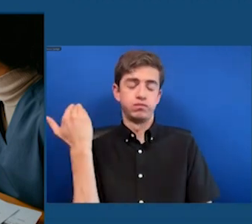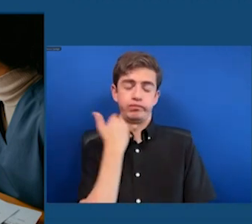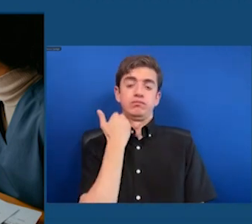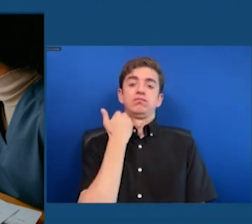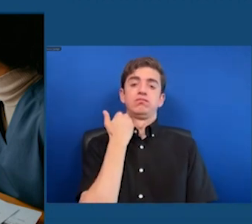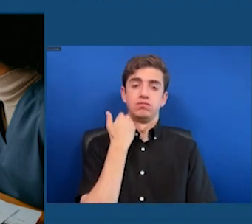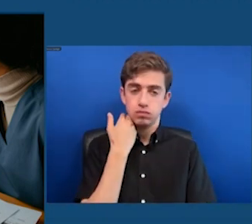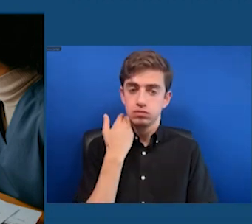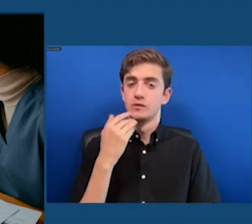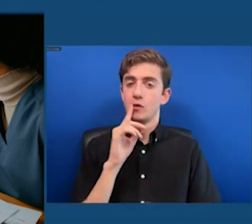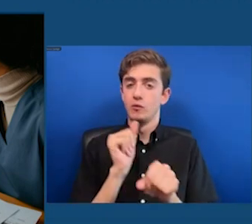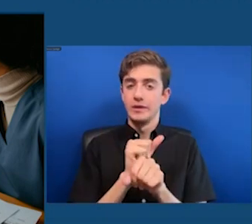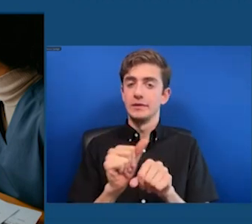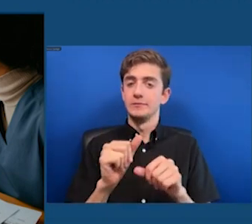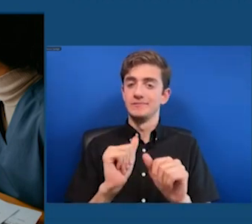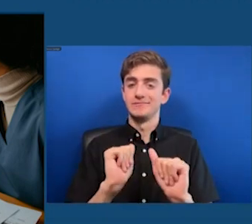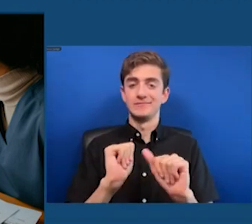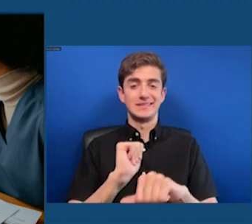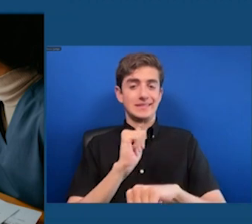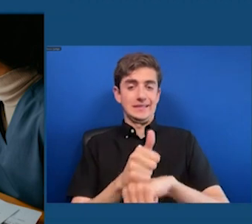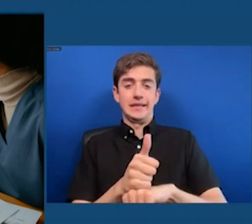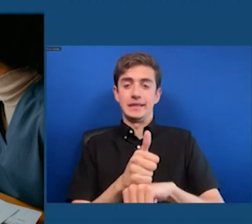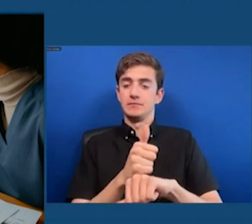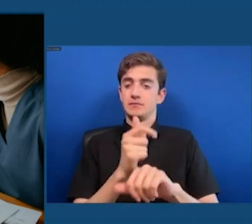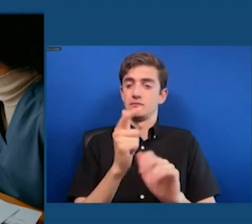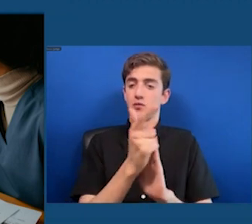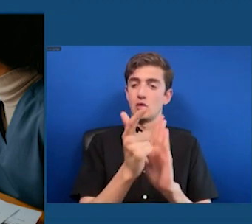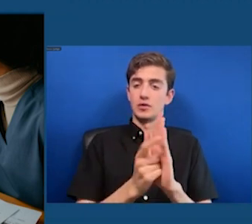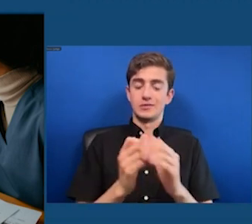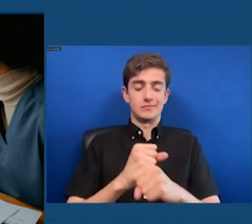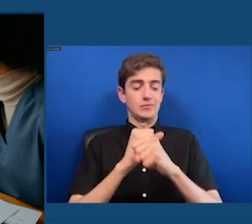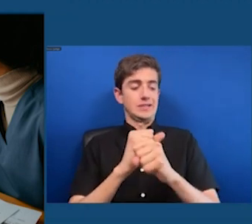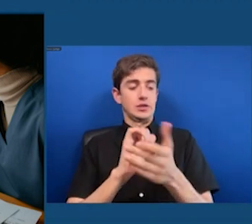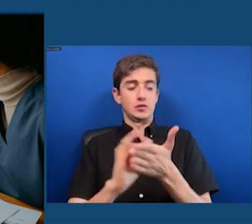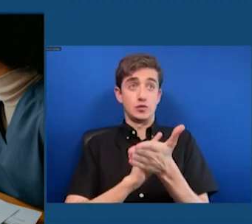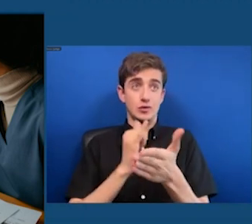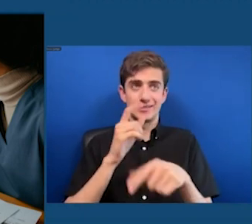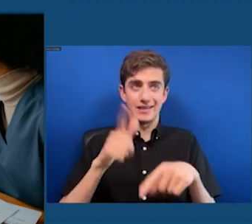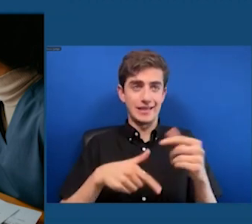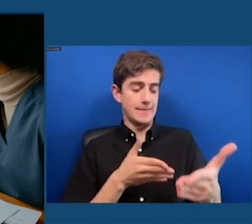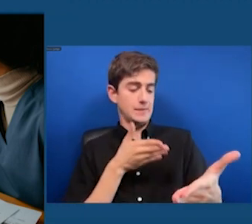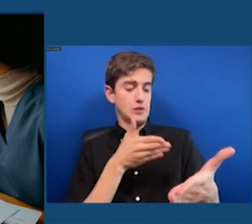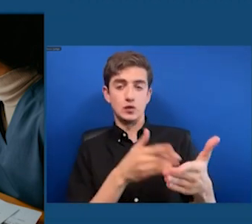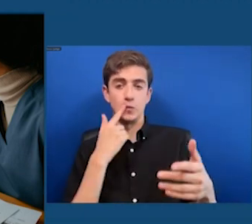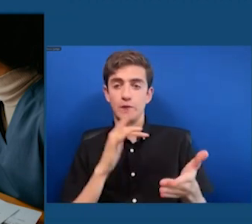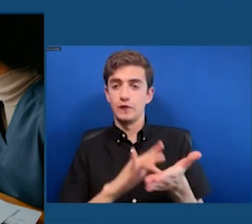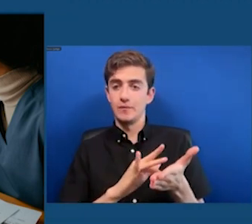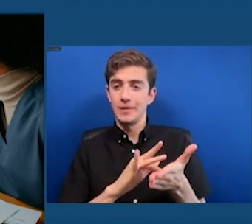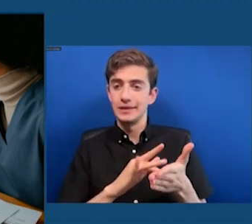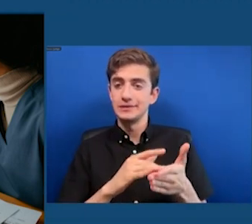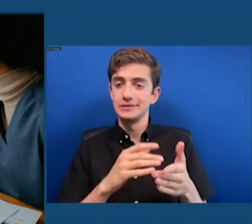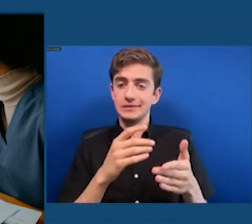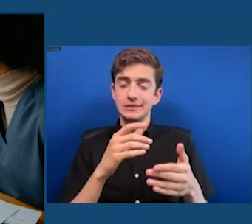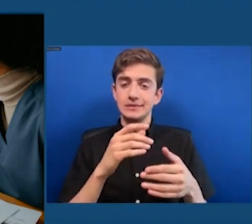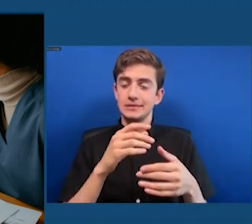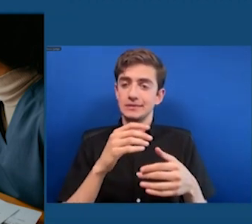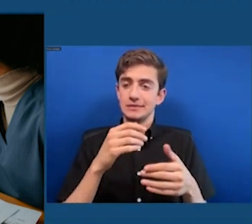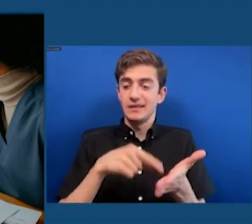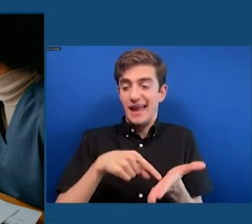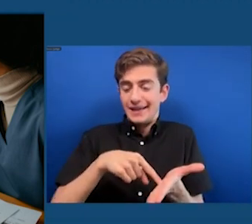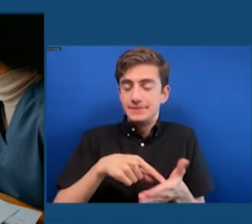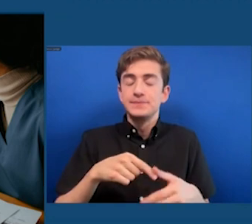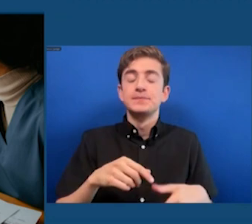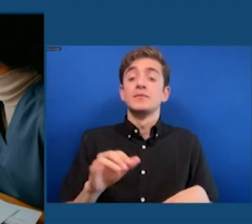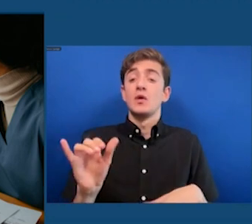low-income New Yorkers from being sued for medical debt, capping monthly payments and interest, and expanding hospital financial